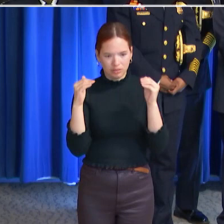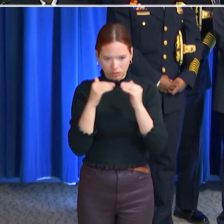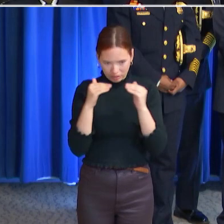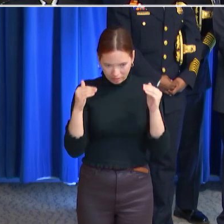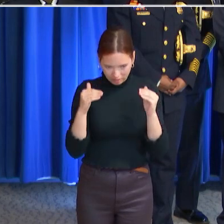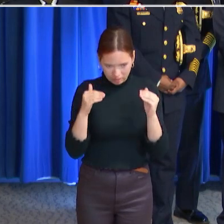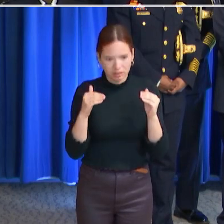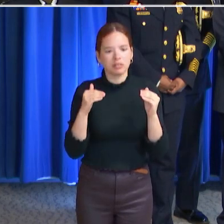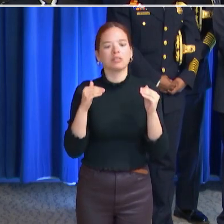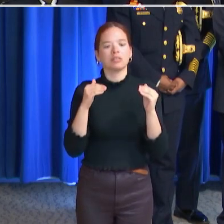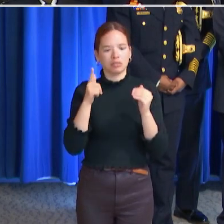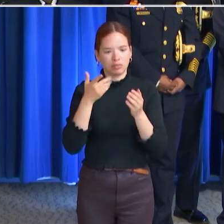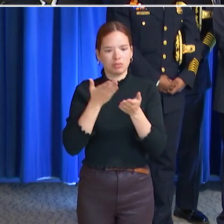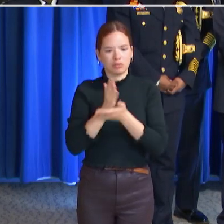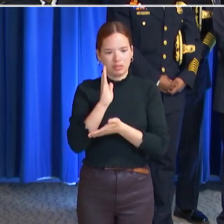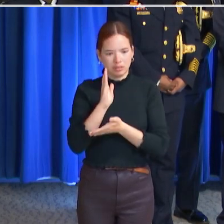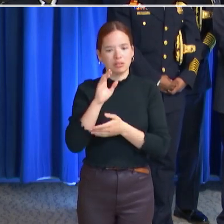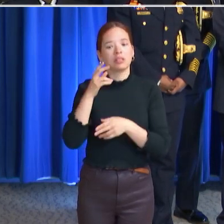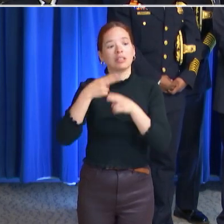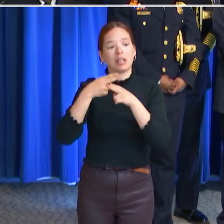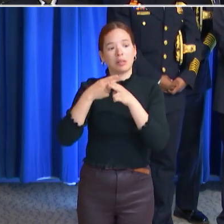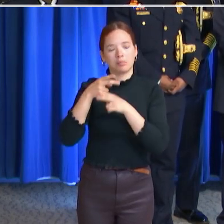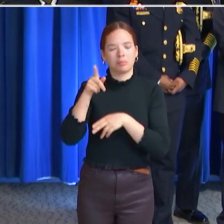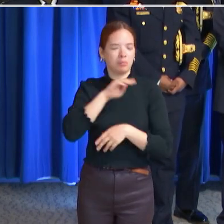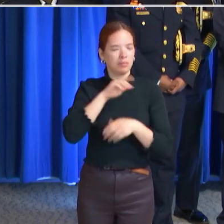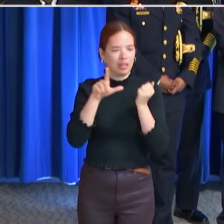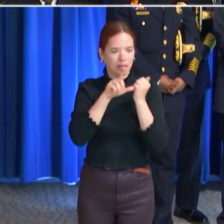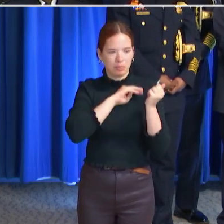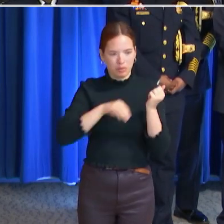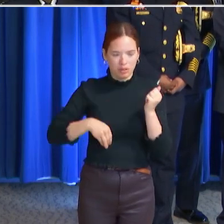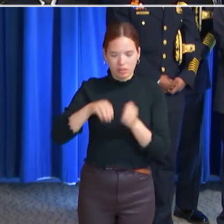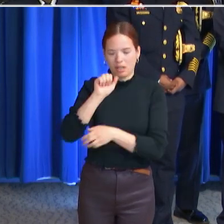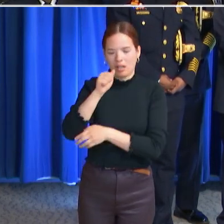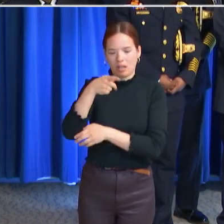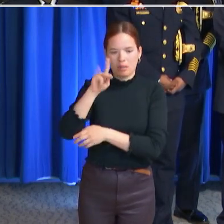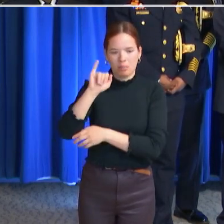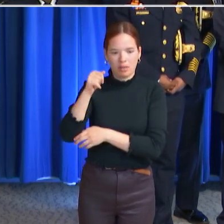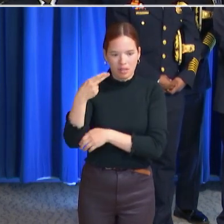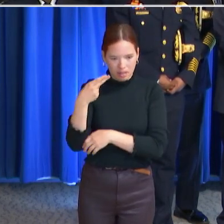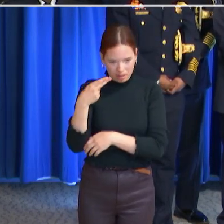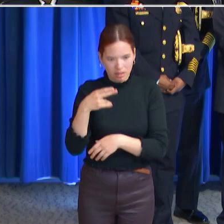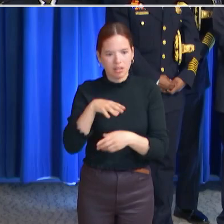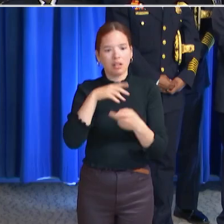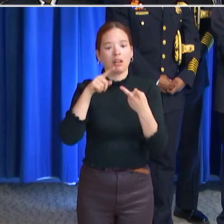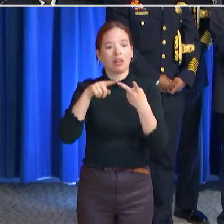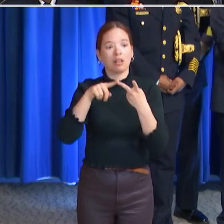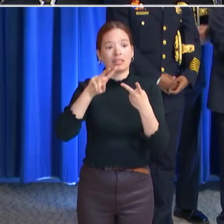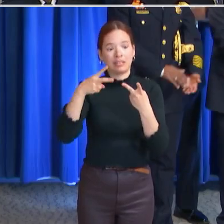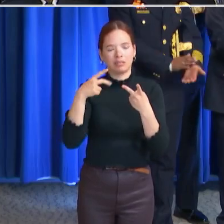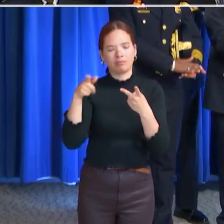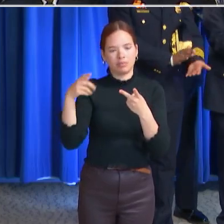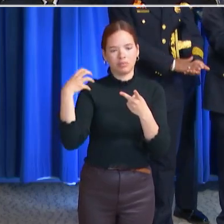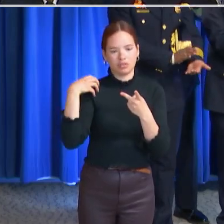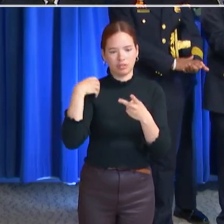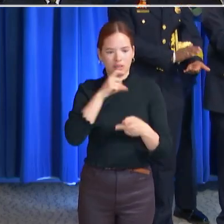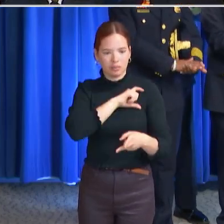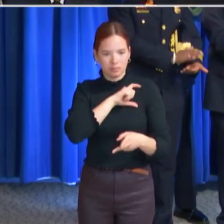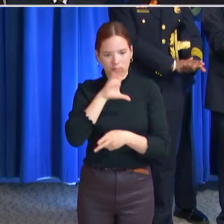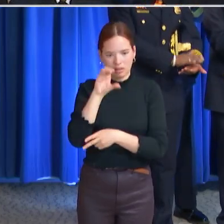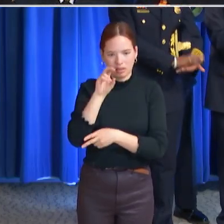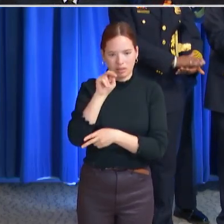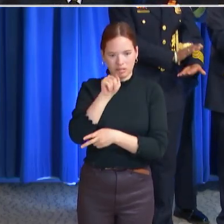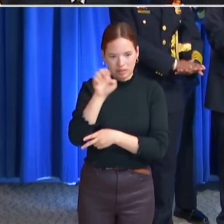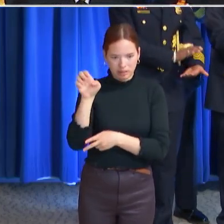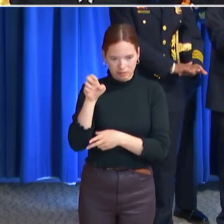Lindsay Apia, and the Chief of Police, Robert Conti. Let's hear it for Robert Conti.